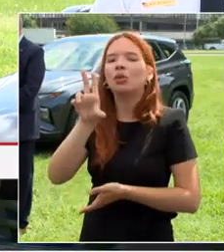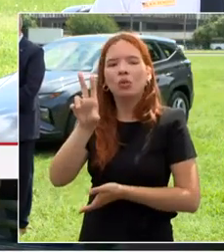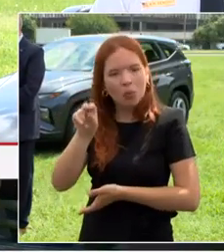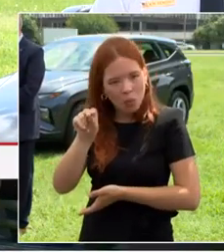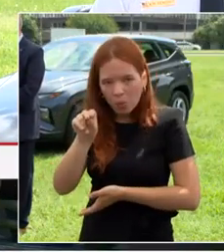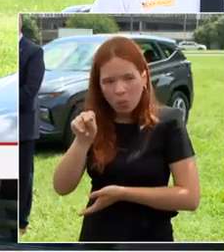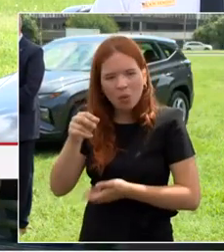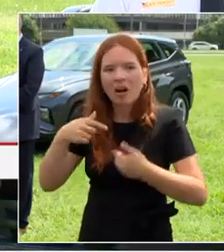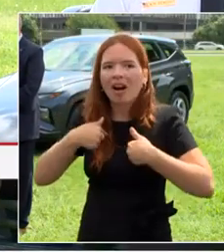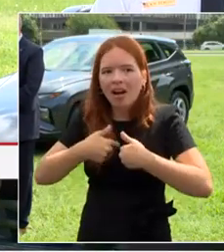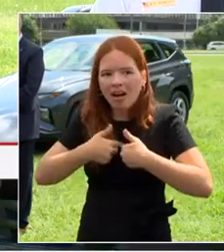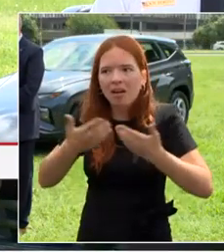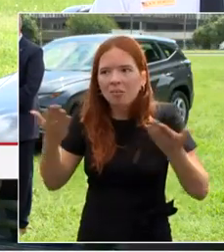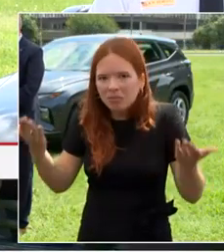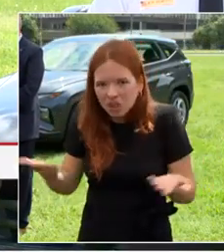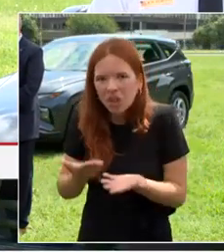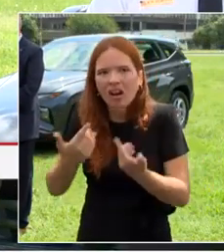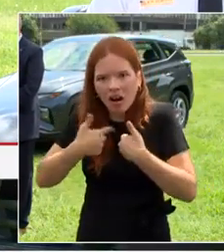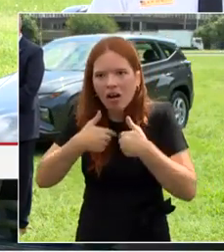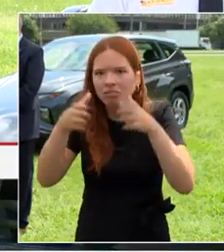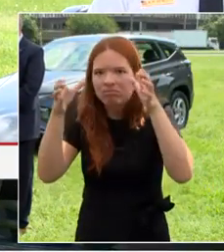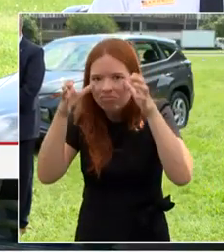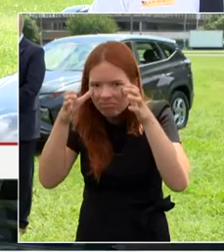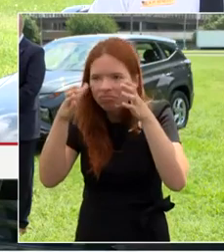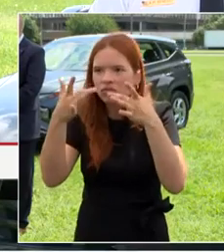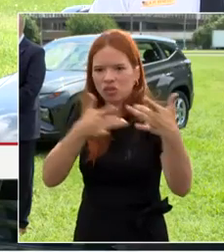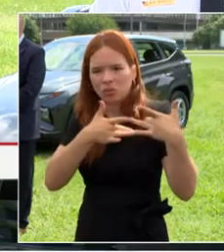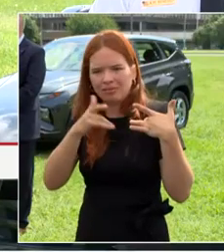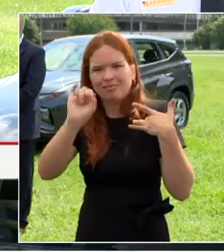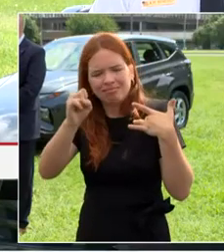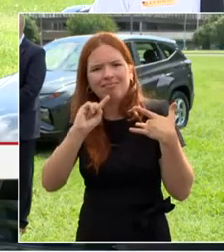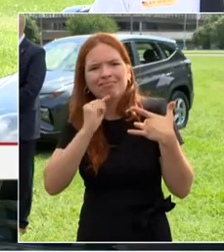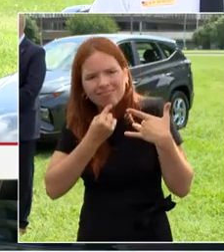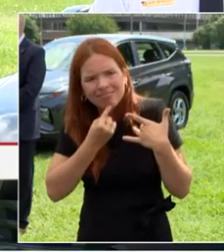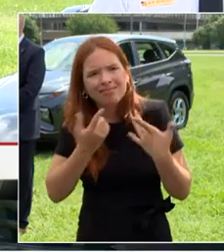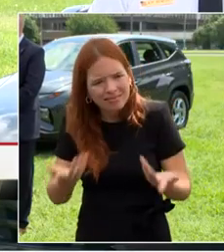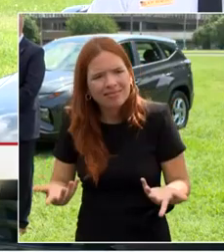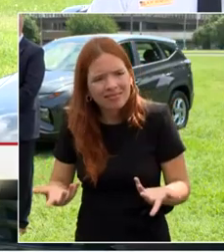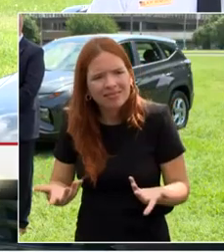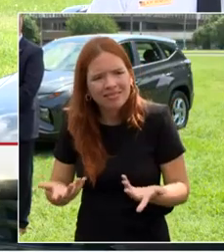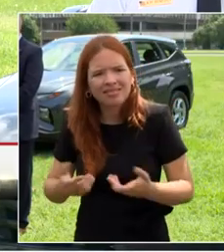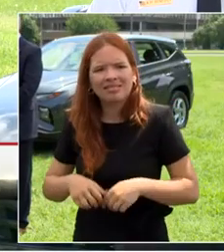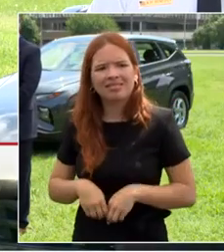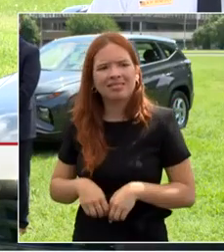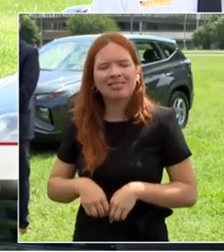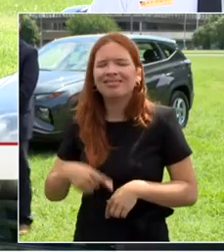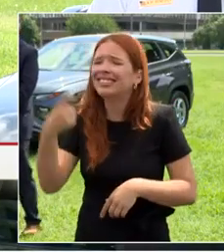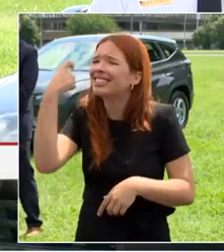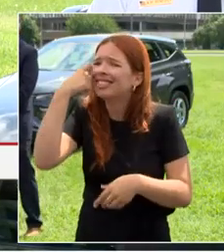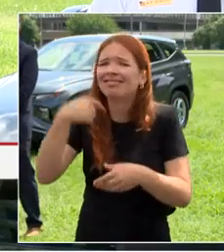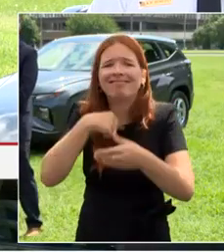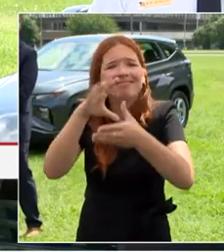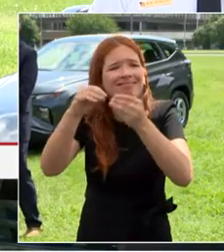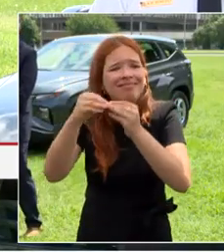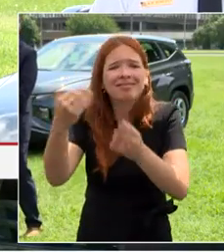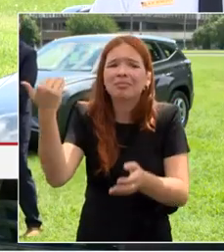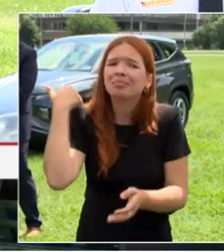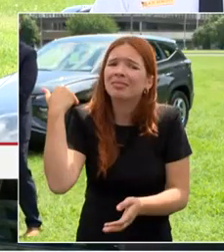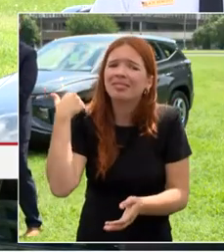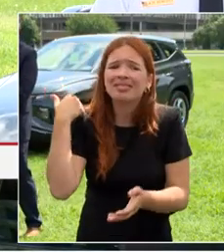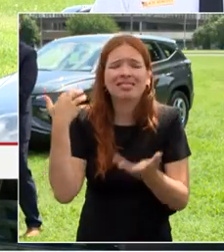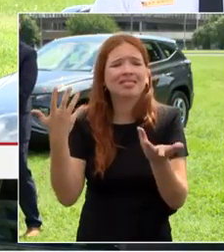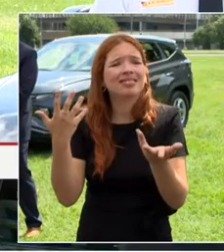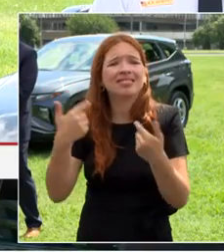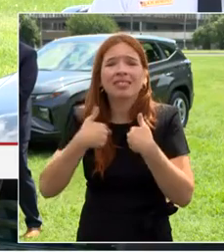all kinds of crime. And as I started, I said we spend a lot of time, and especially in these settings, talk about what we're doing